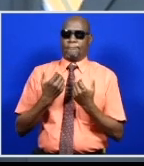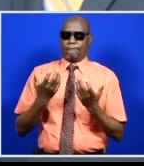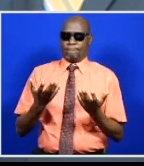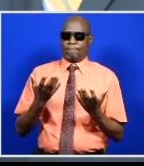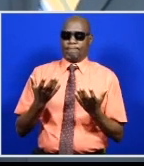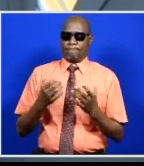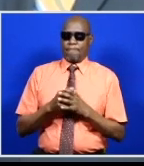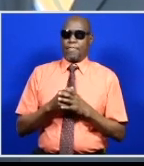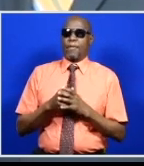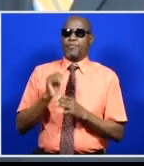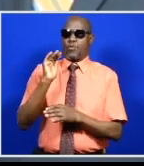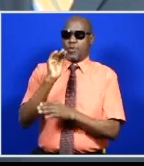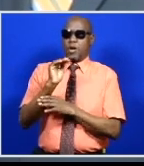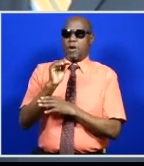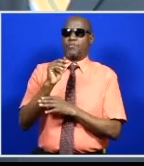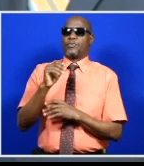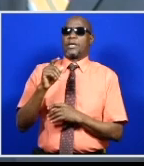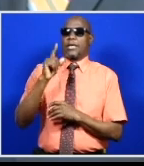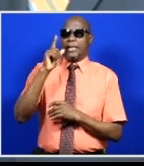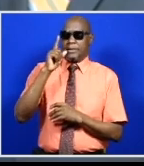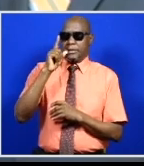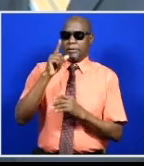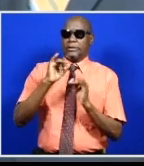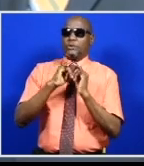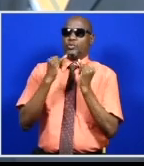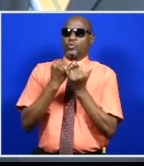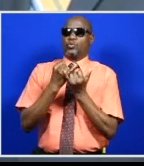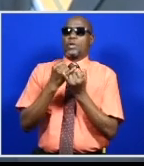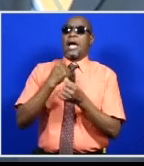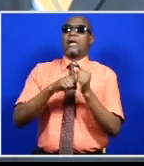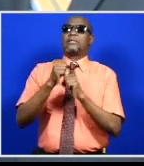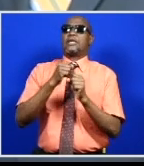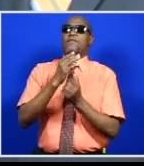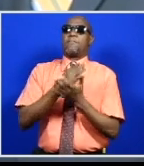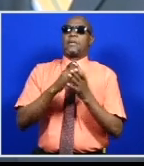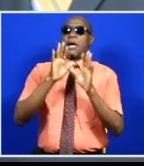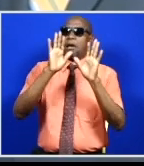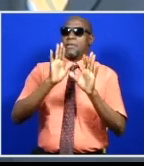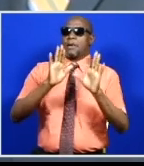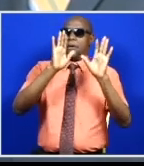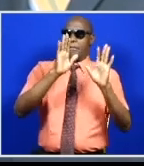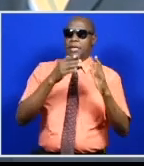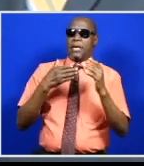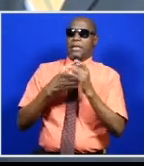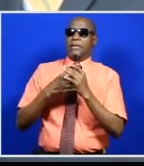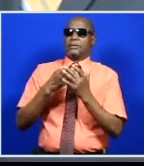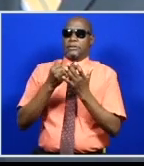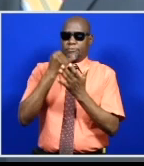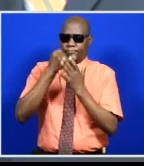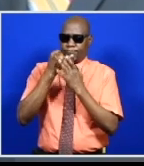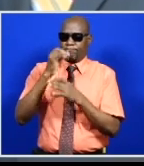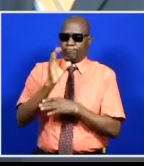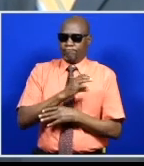call on religious institutions to actively take part in the campaign against alcohol and drugs, noting